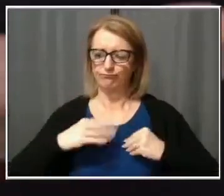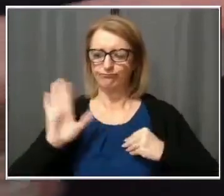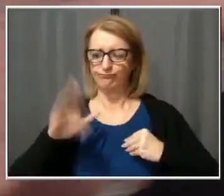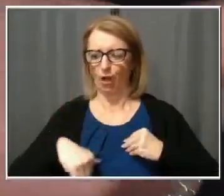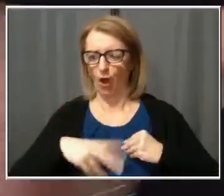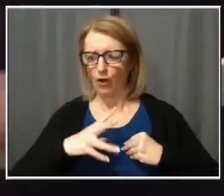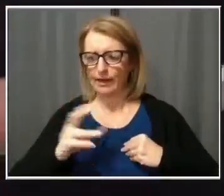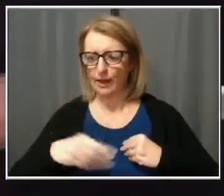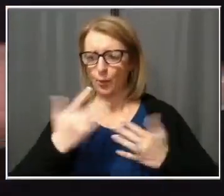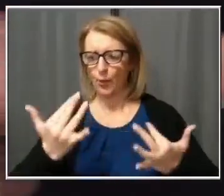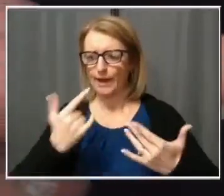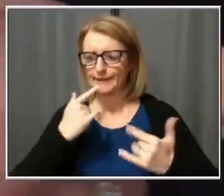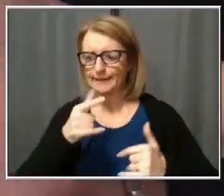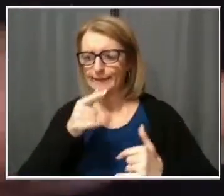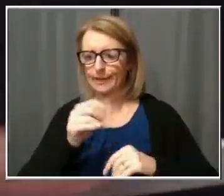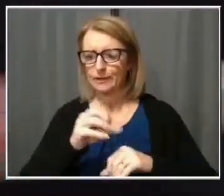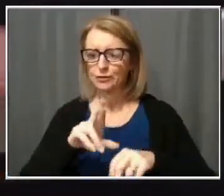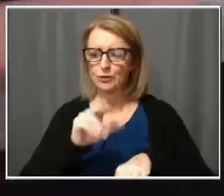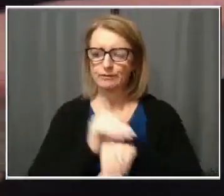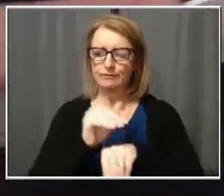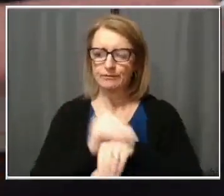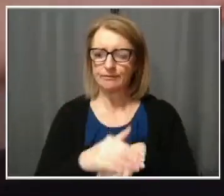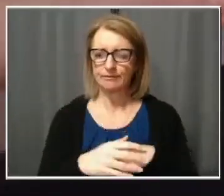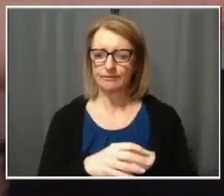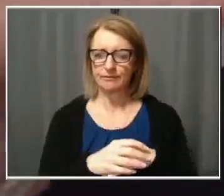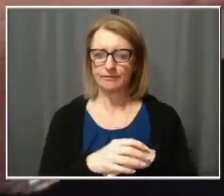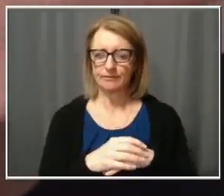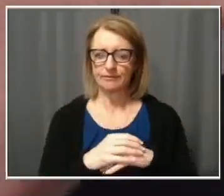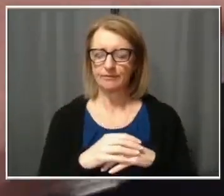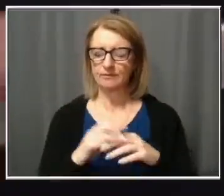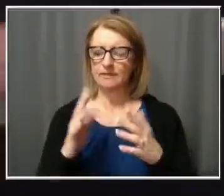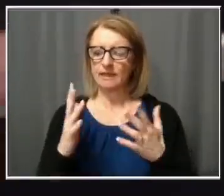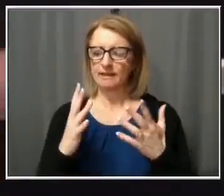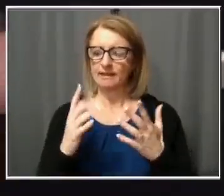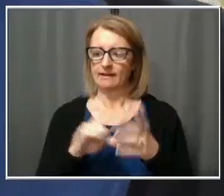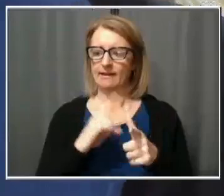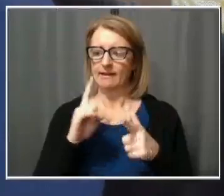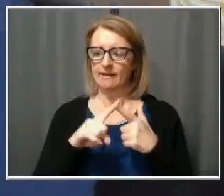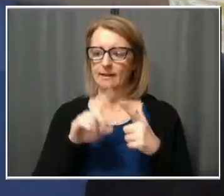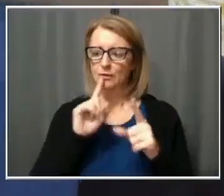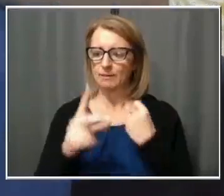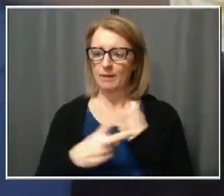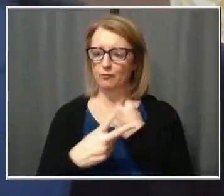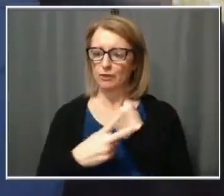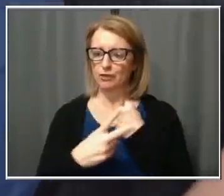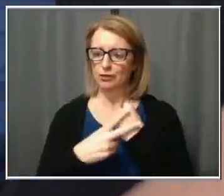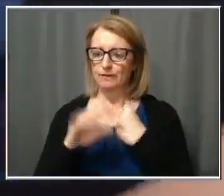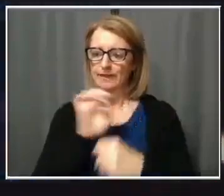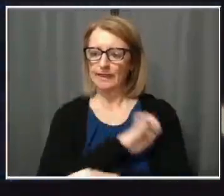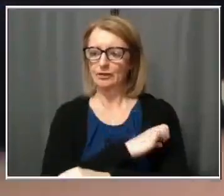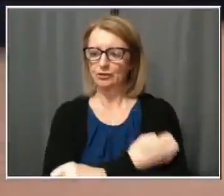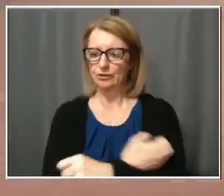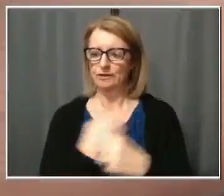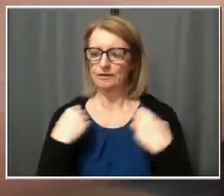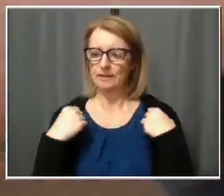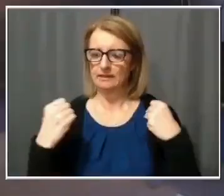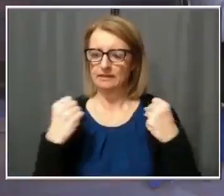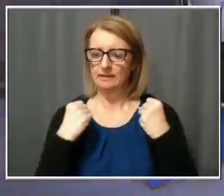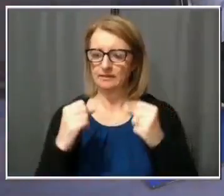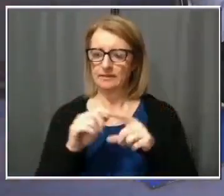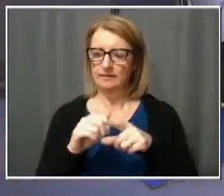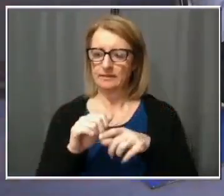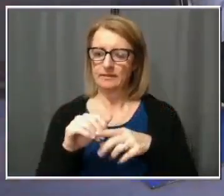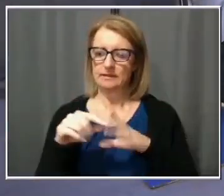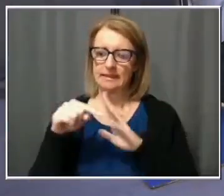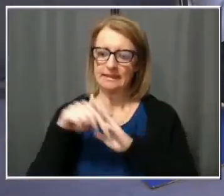you're digging into that reserve energy and fuel that you were just talking about. You're exercising to such an intense level like Emma's doing every